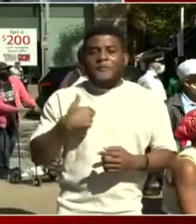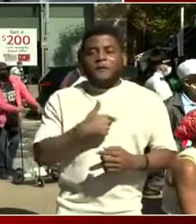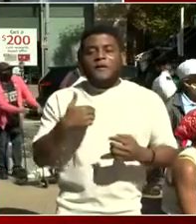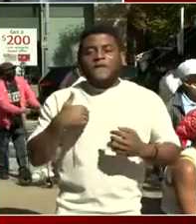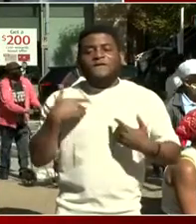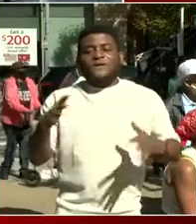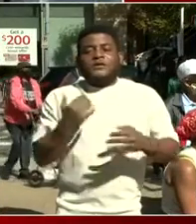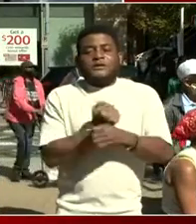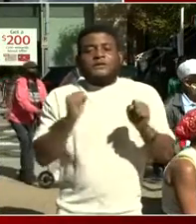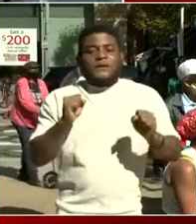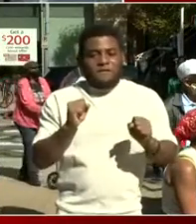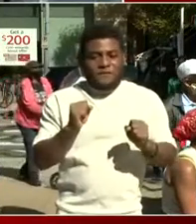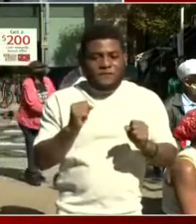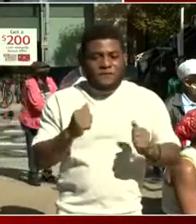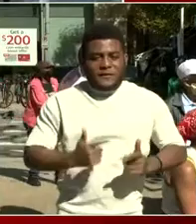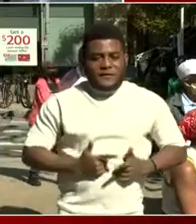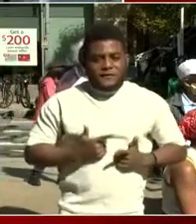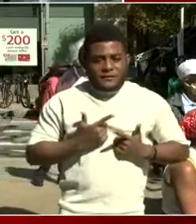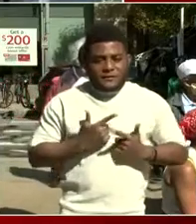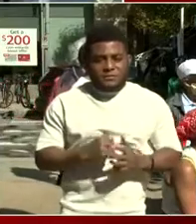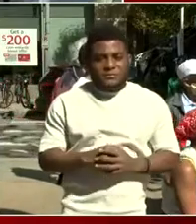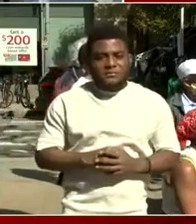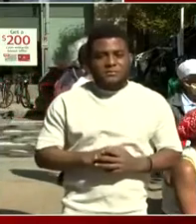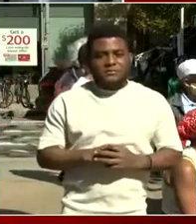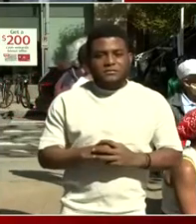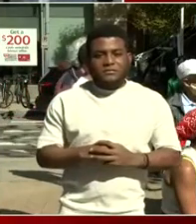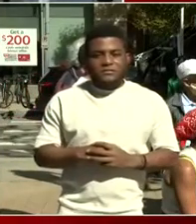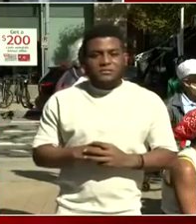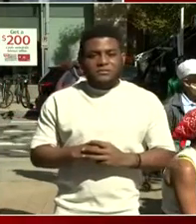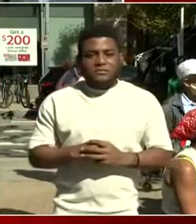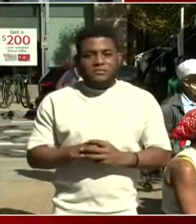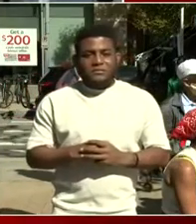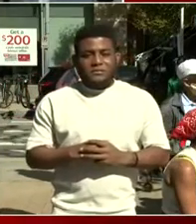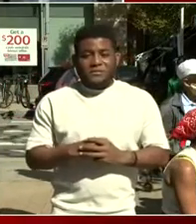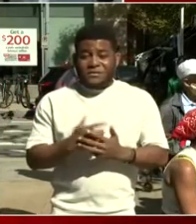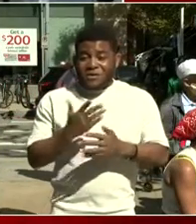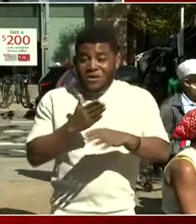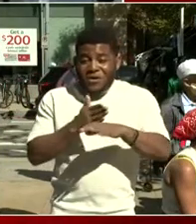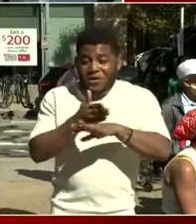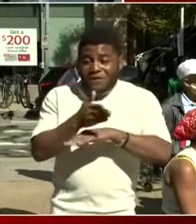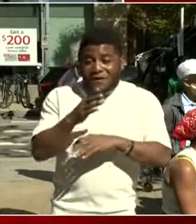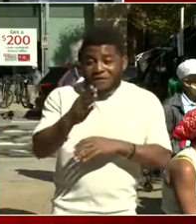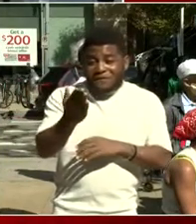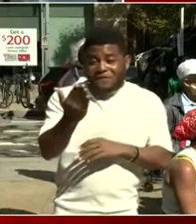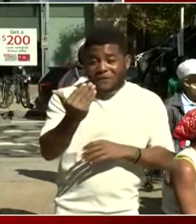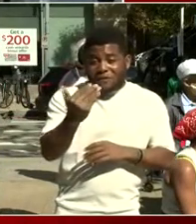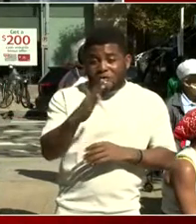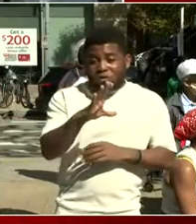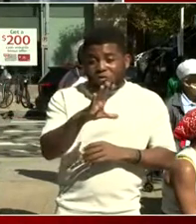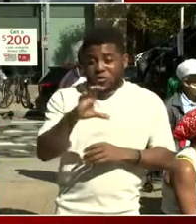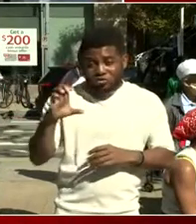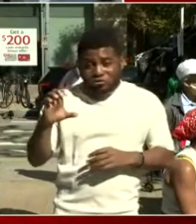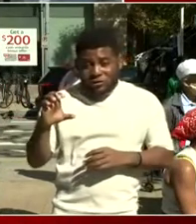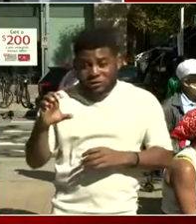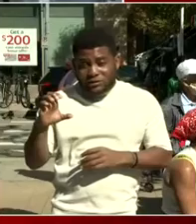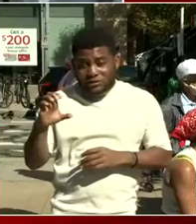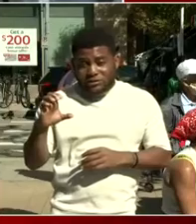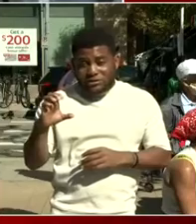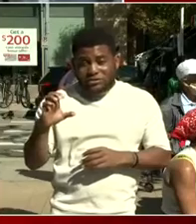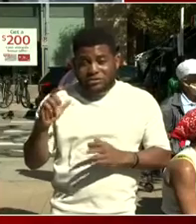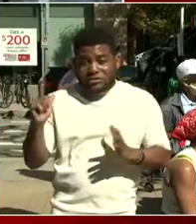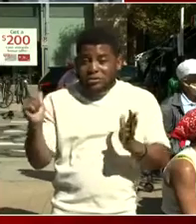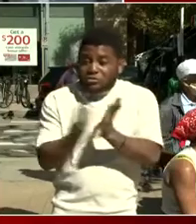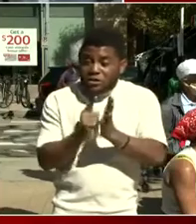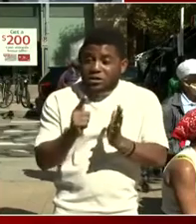What I know is that the over 1,500 firearms that we've recovered, illegal firearms that we've recovered so far in the city so far this year, those firearms, they're